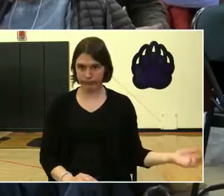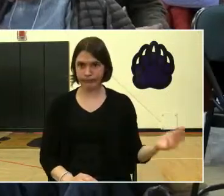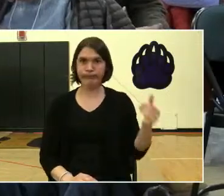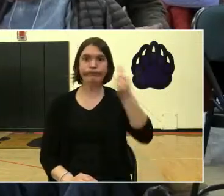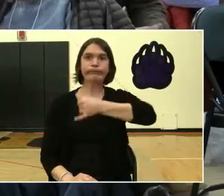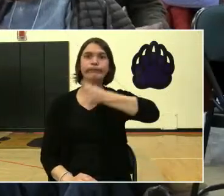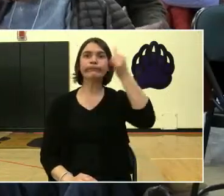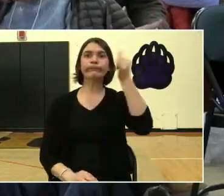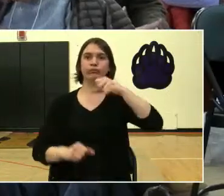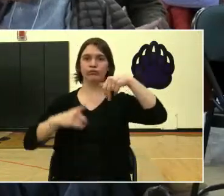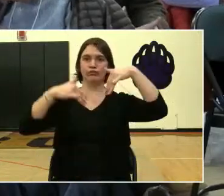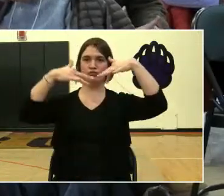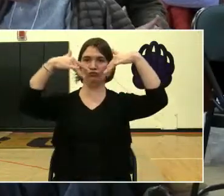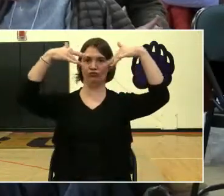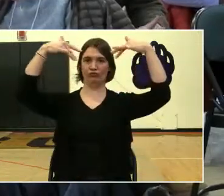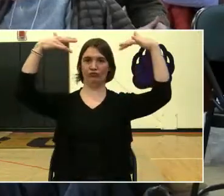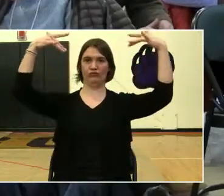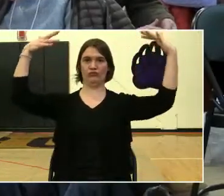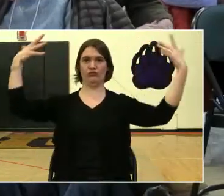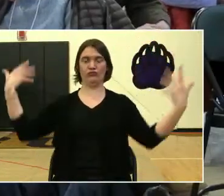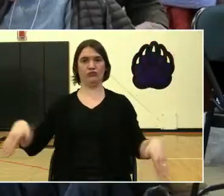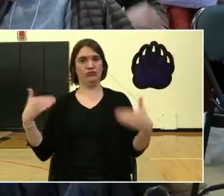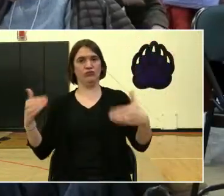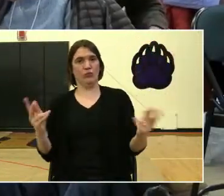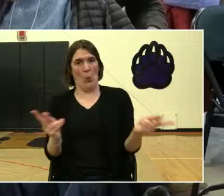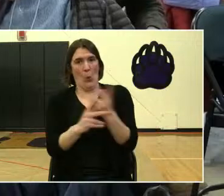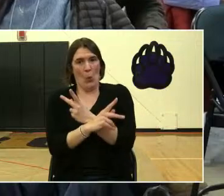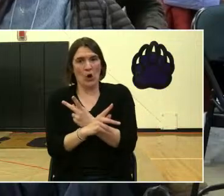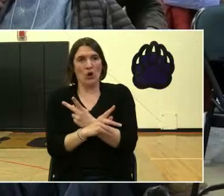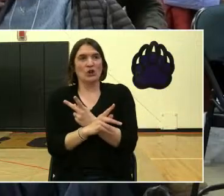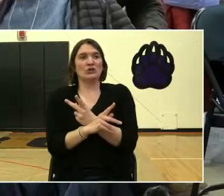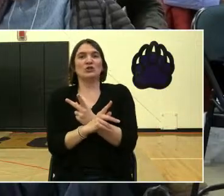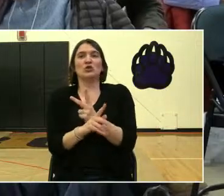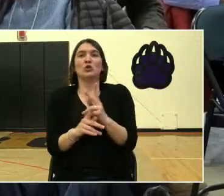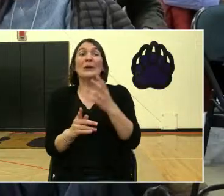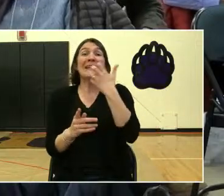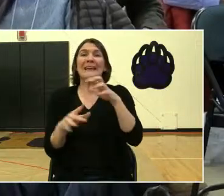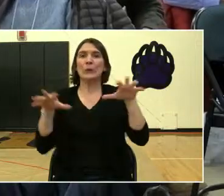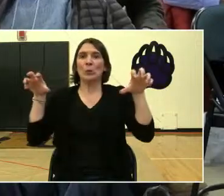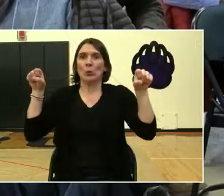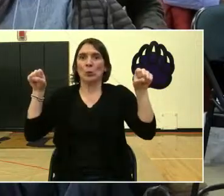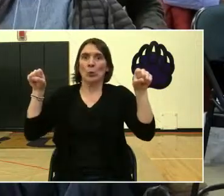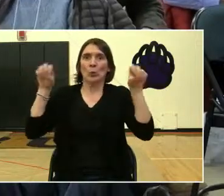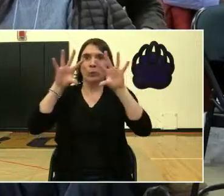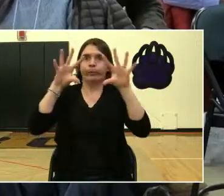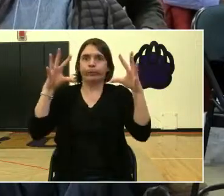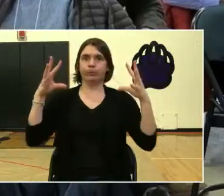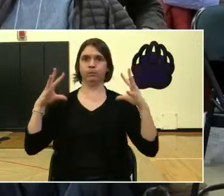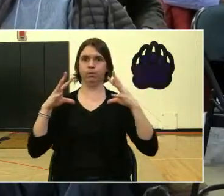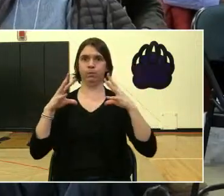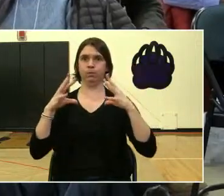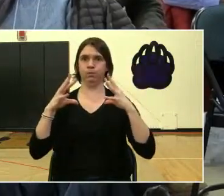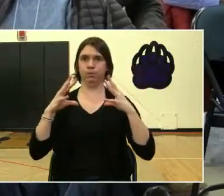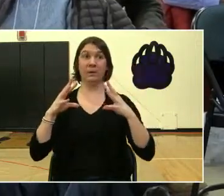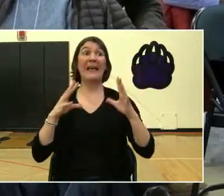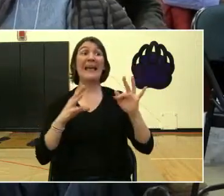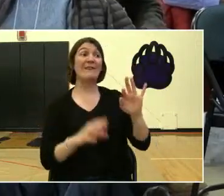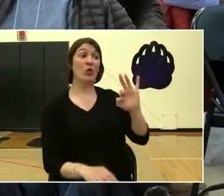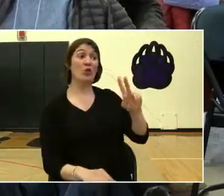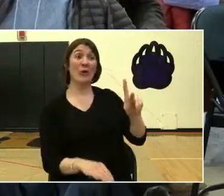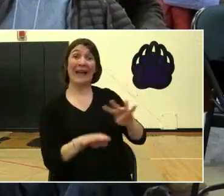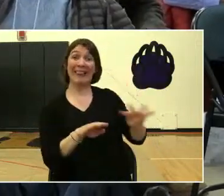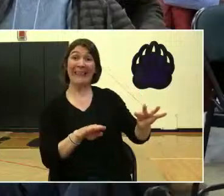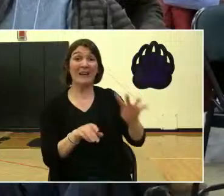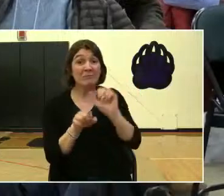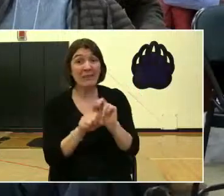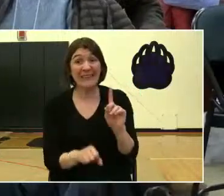has a capacity that is 1,815 Times Higher to trap heat in the atmosphere if there is a leak at this rink which